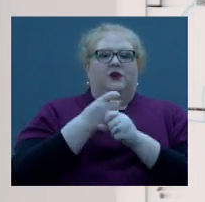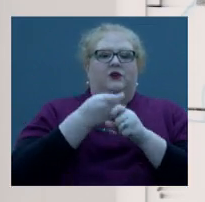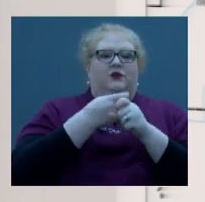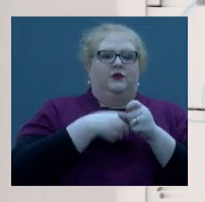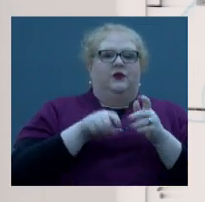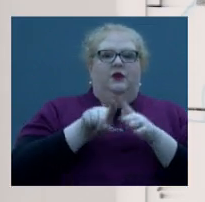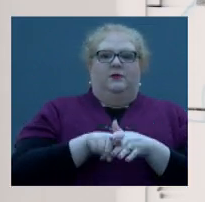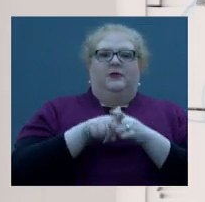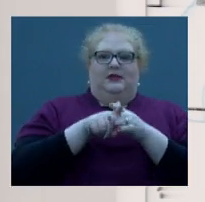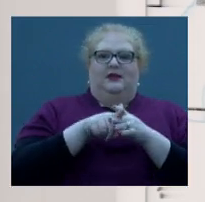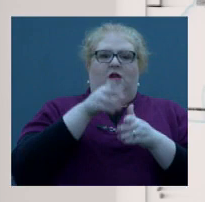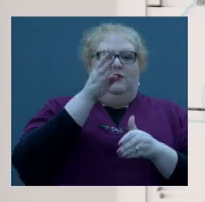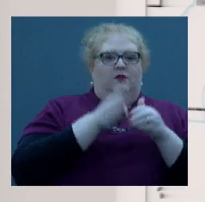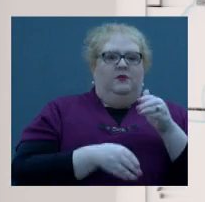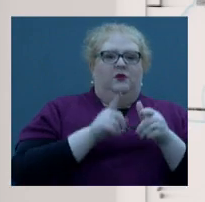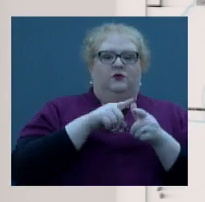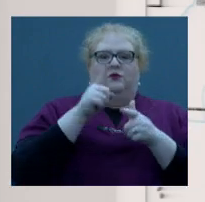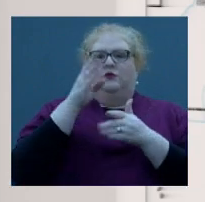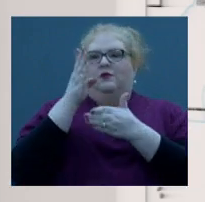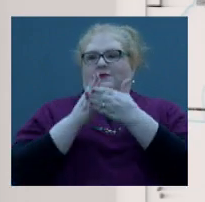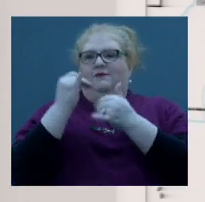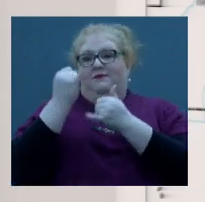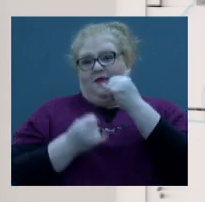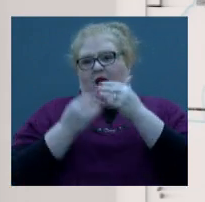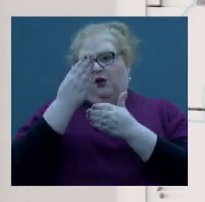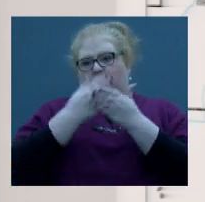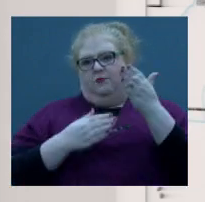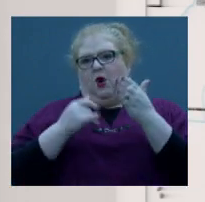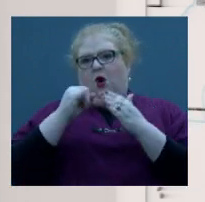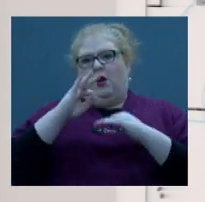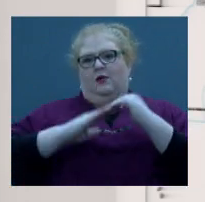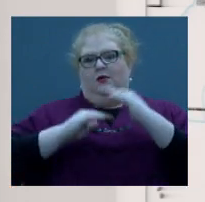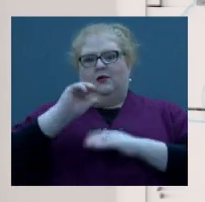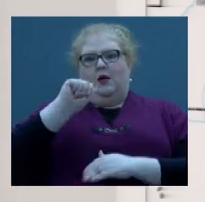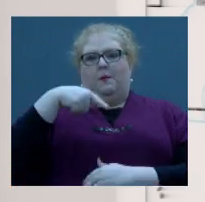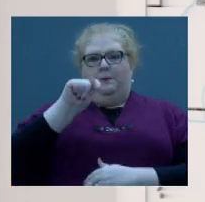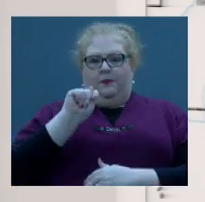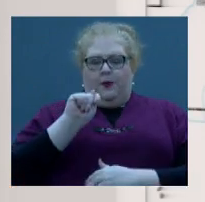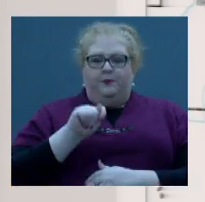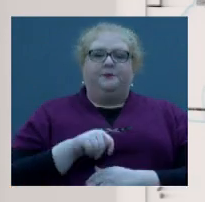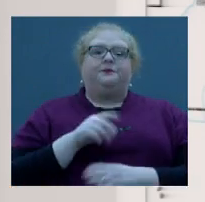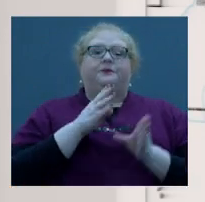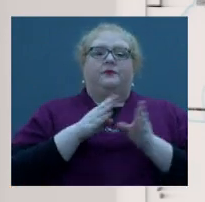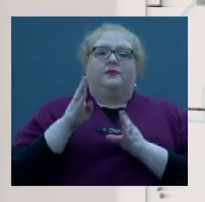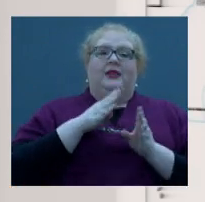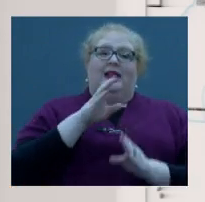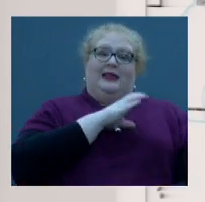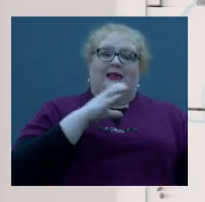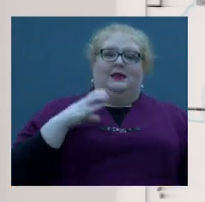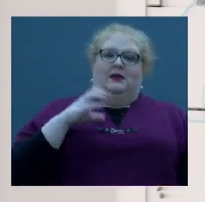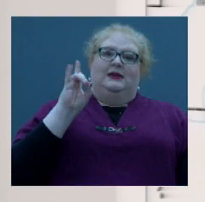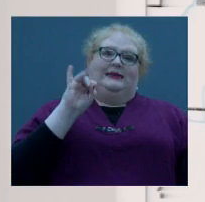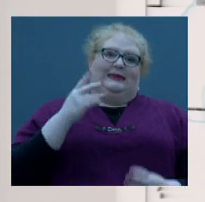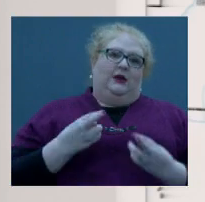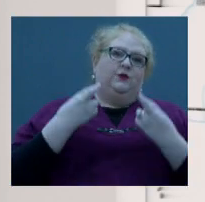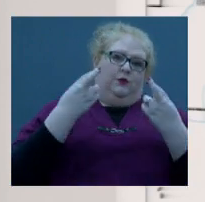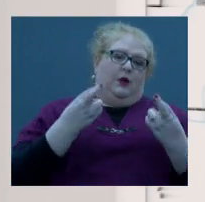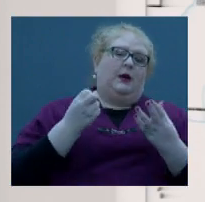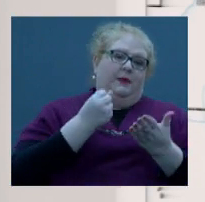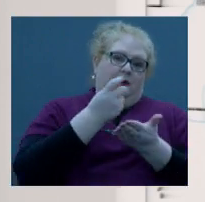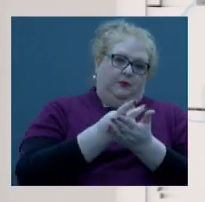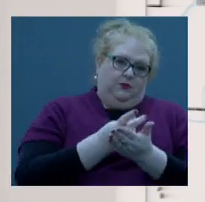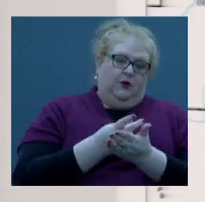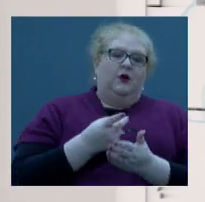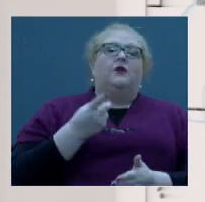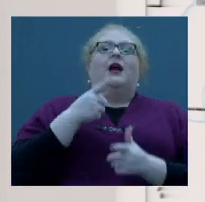date of completion of the final phase of the apartment development. The Planning Commission did recommend approval of this request, which, as noted before,